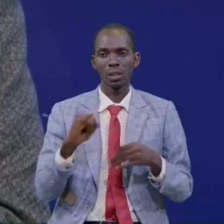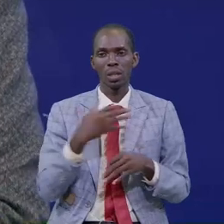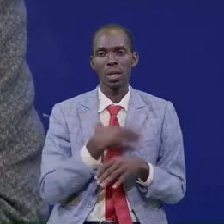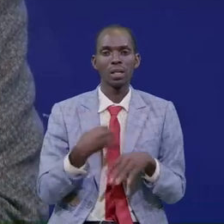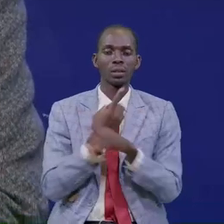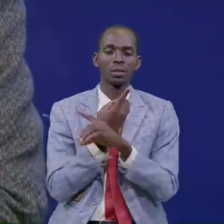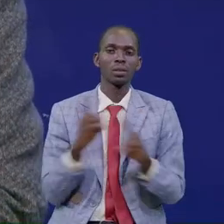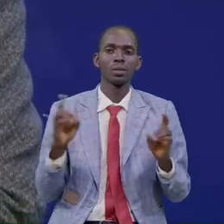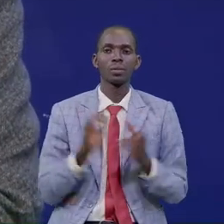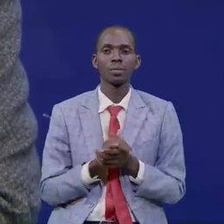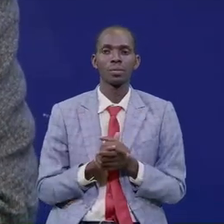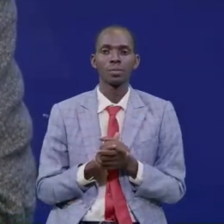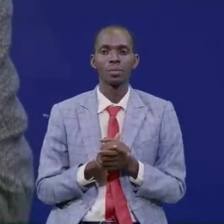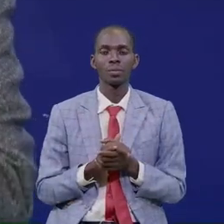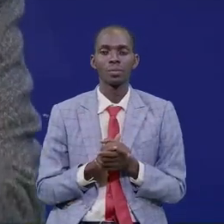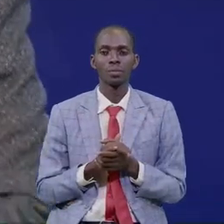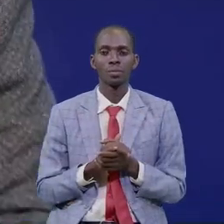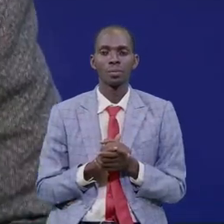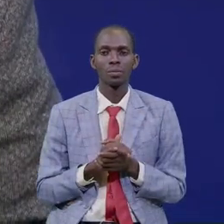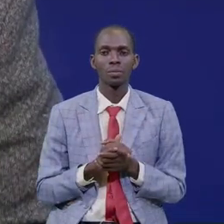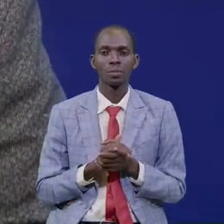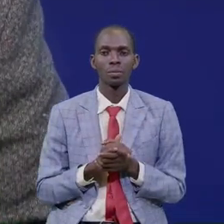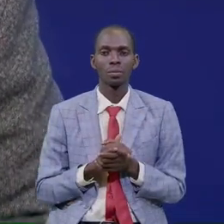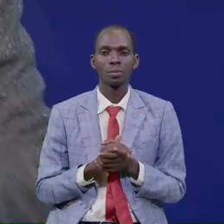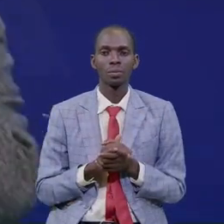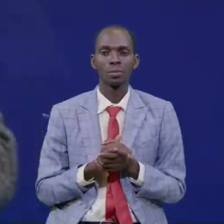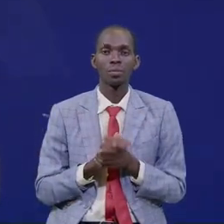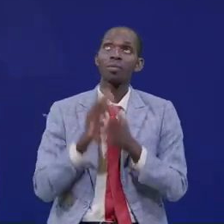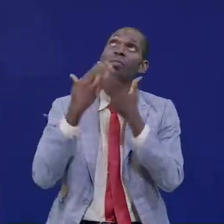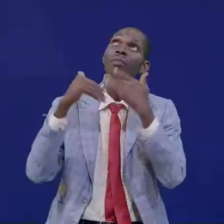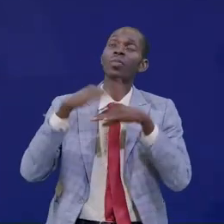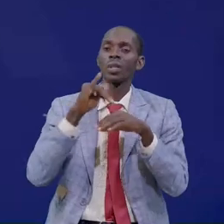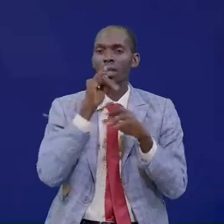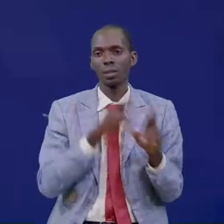votre guérison et votre délivrance. Heaven is ready. Let's pray now.